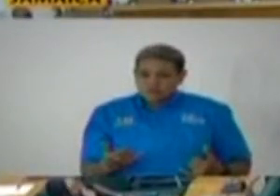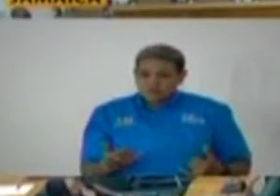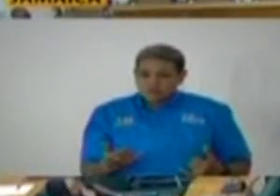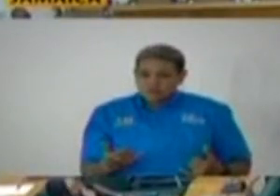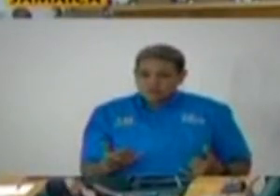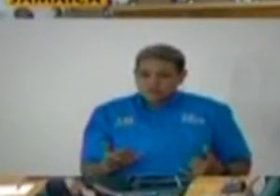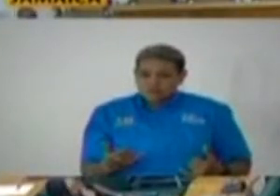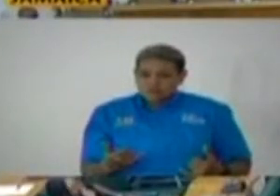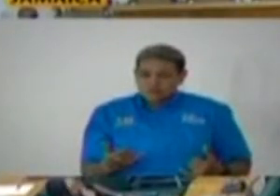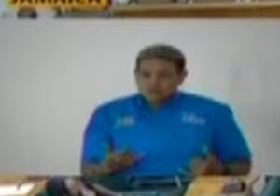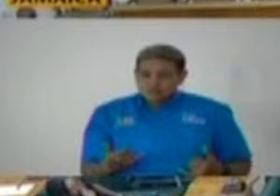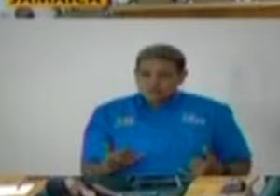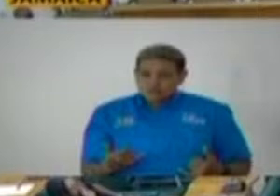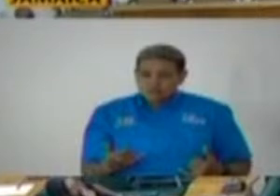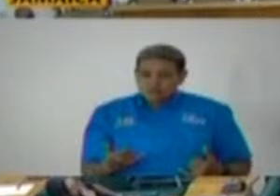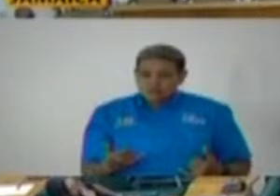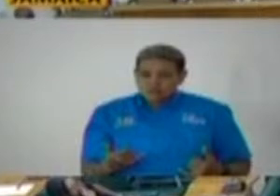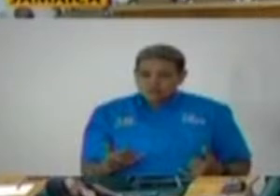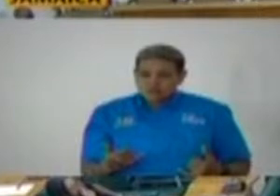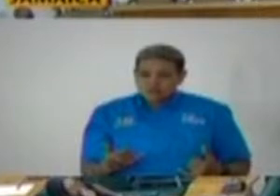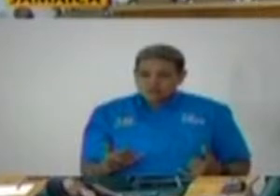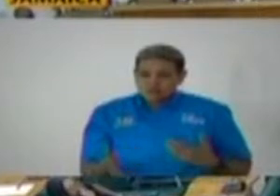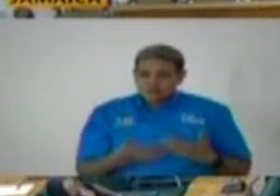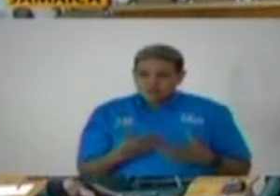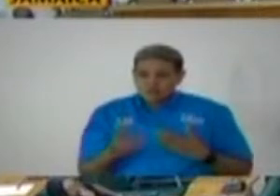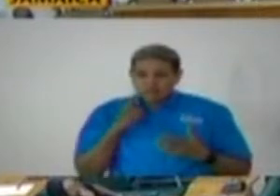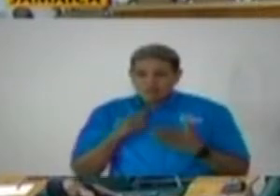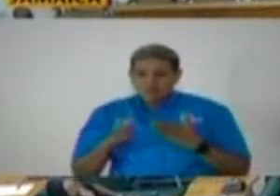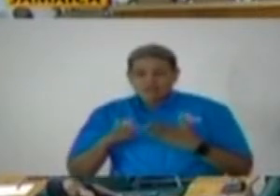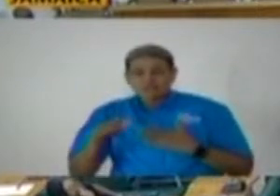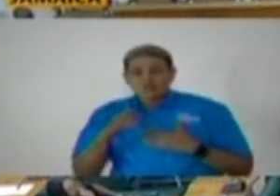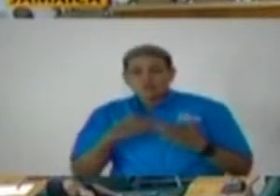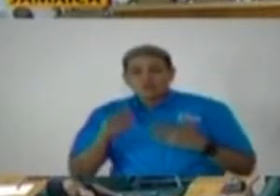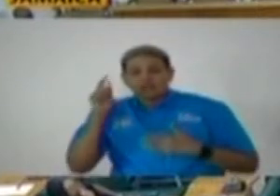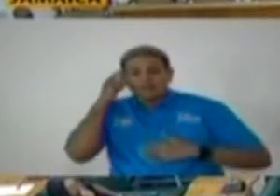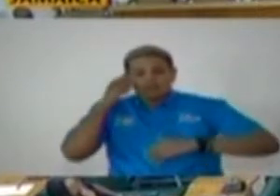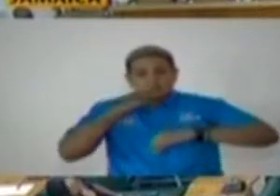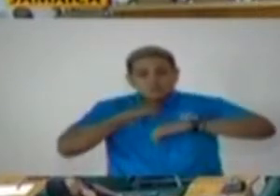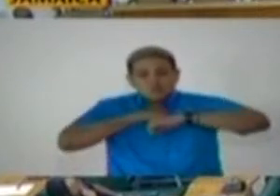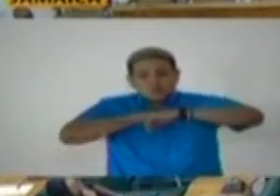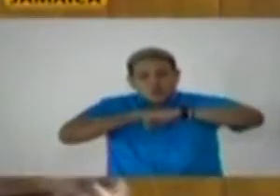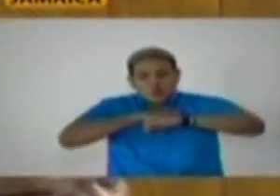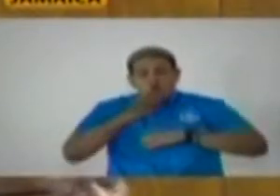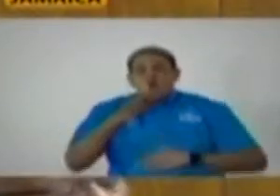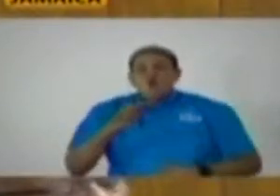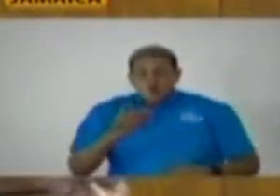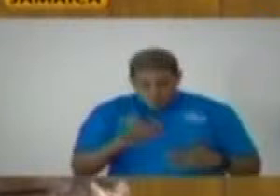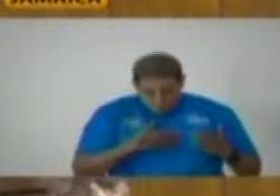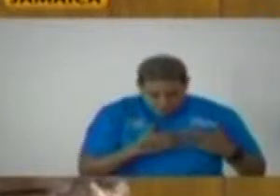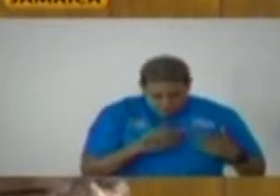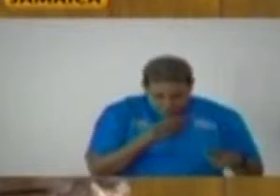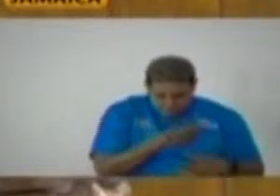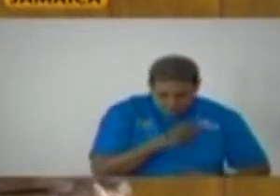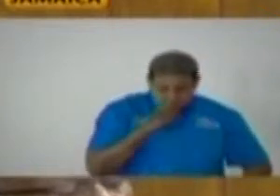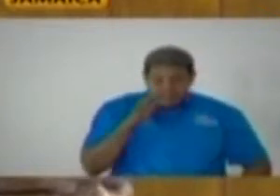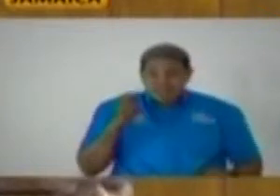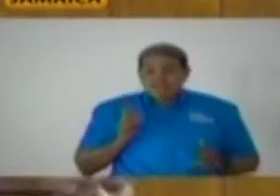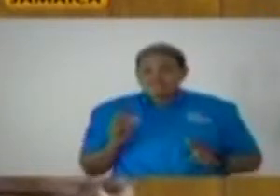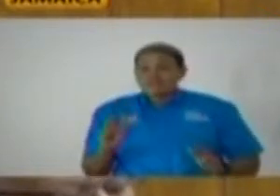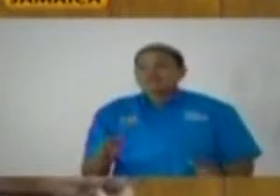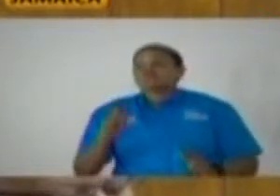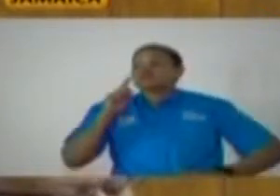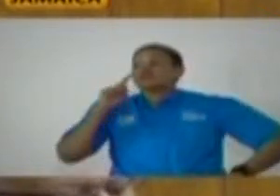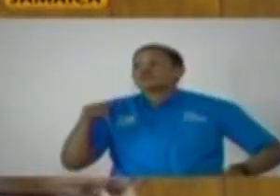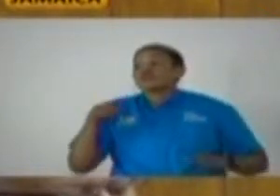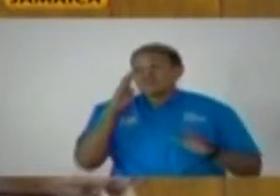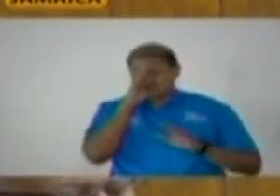are government securities, which would be more secure, or whether there are investments directly